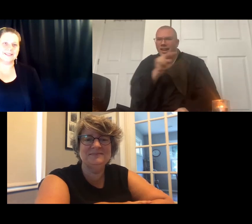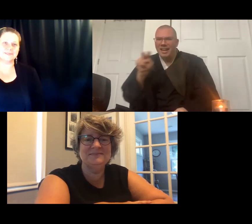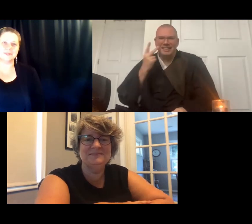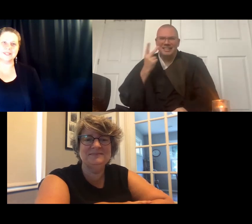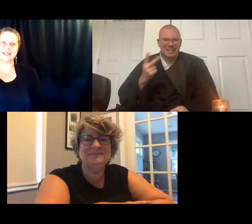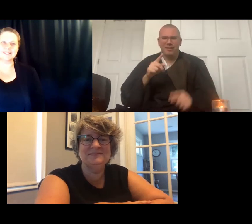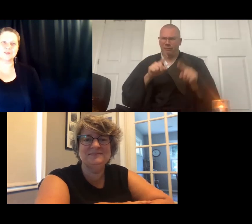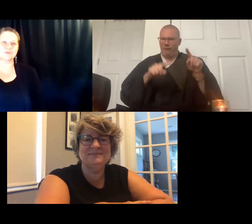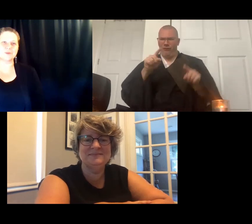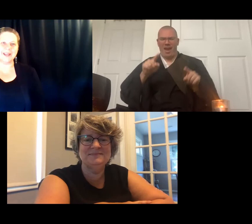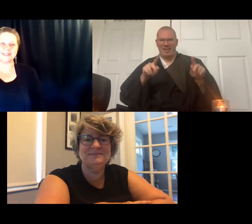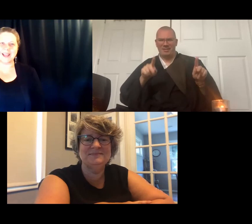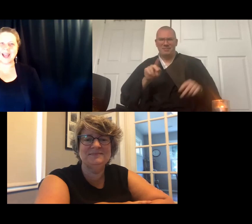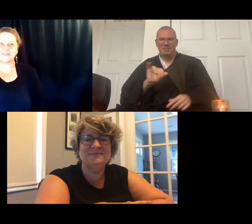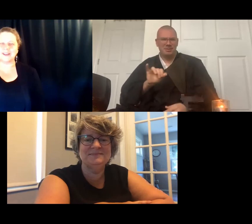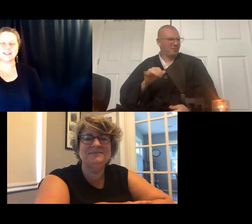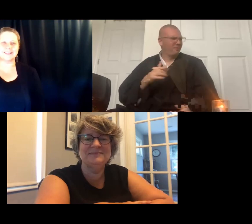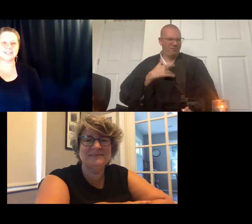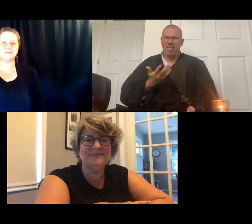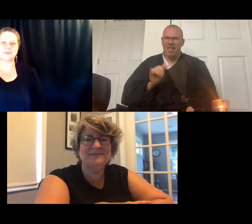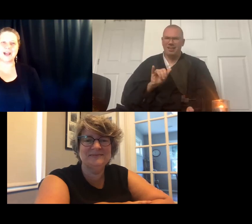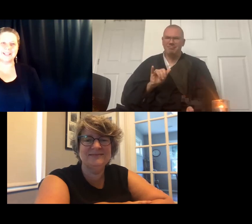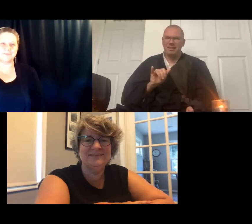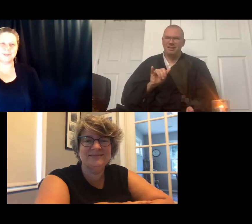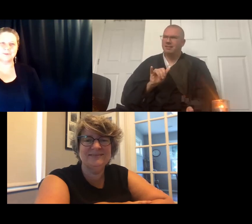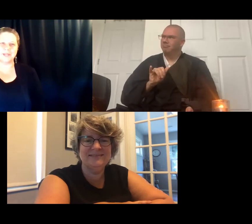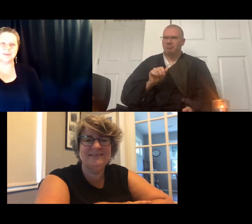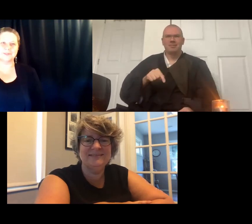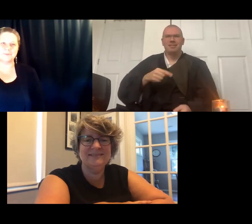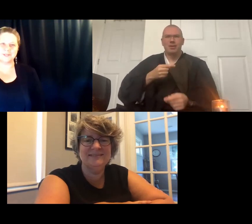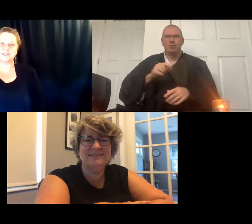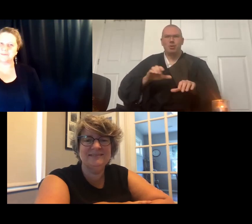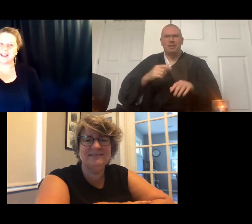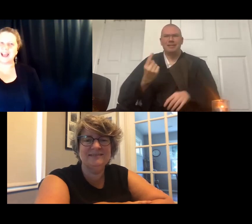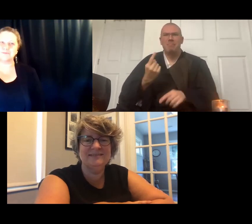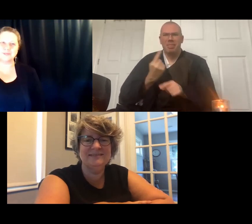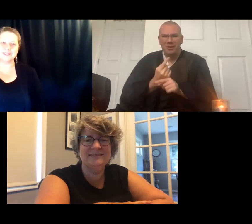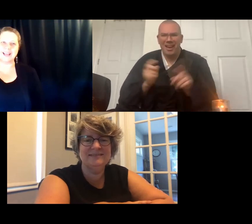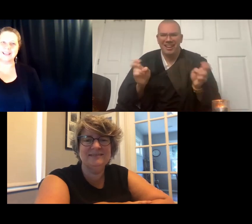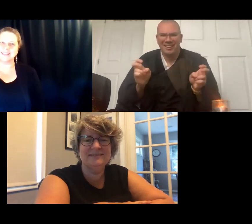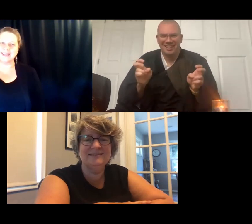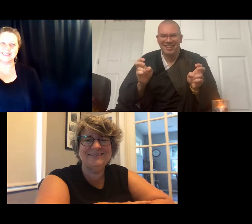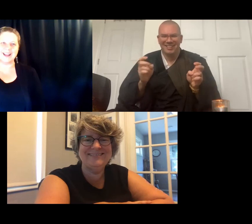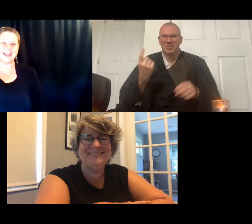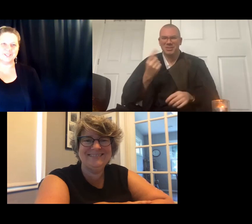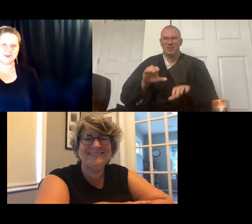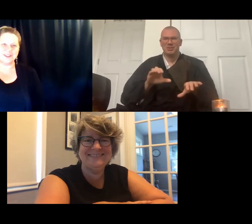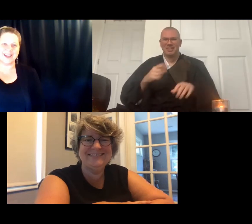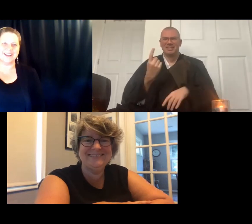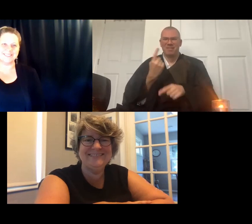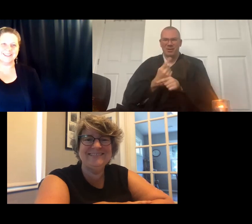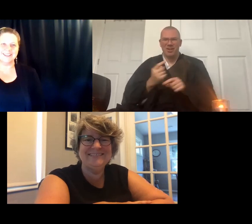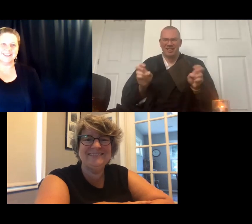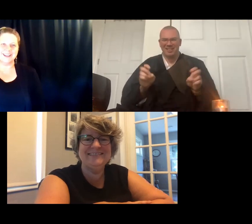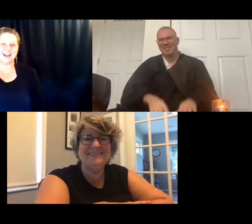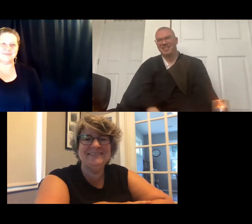And it's great to have such a variety of people be able to participate. I like that, I enjoy